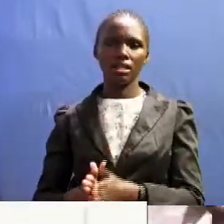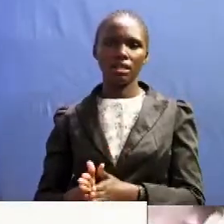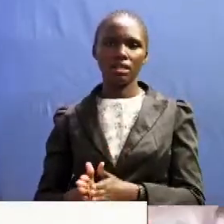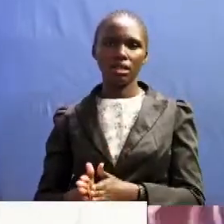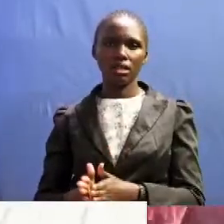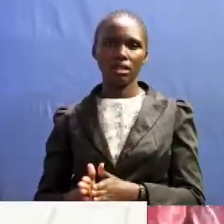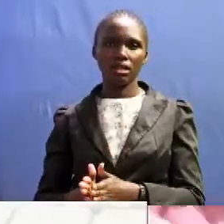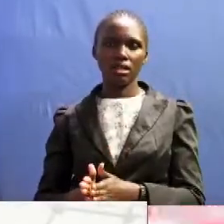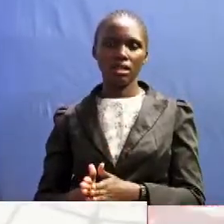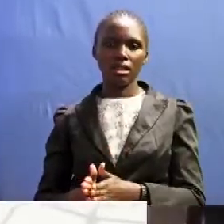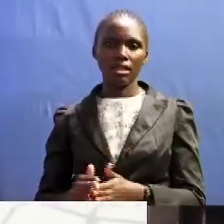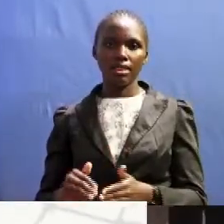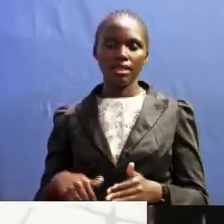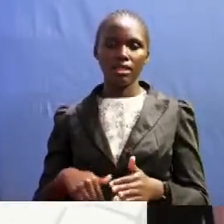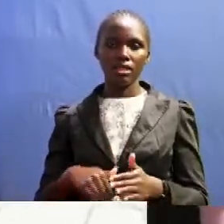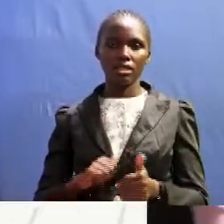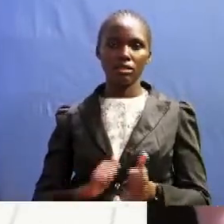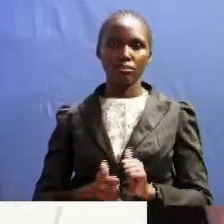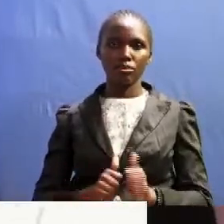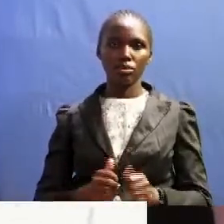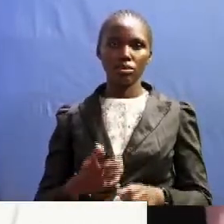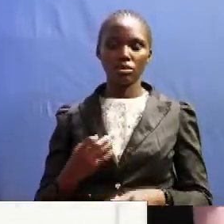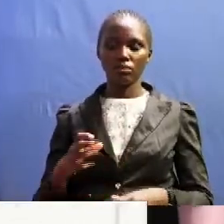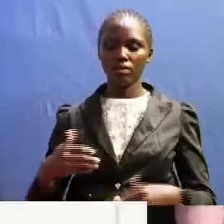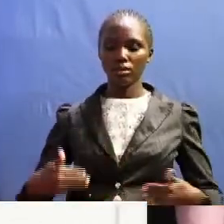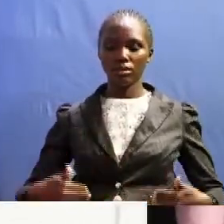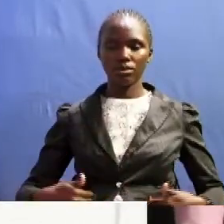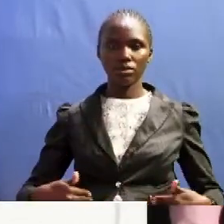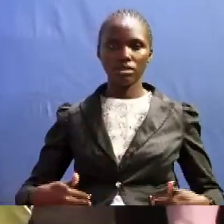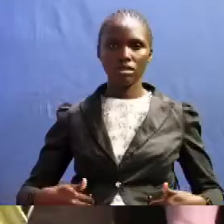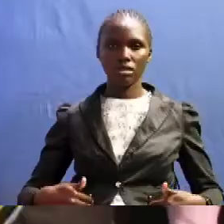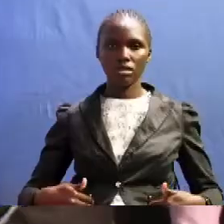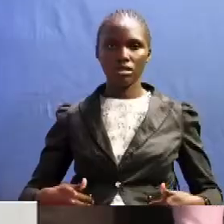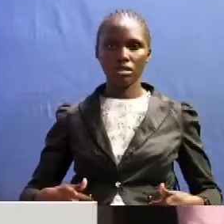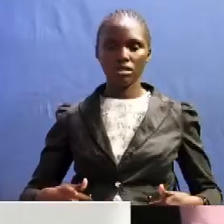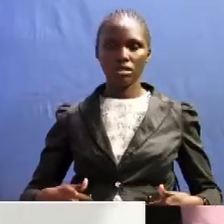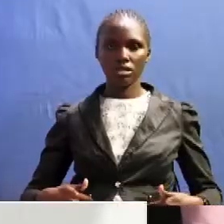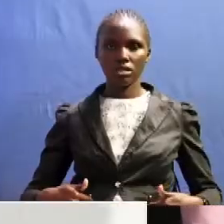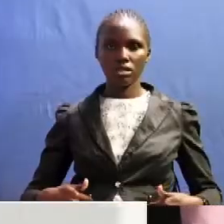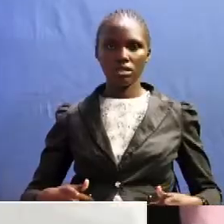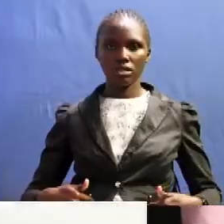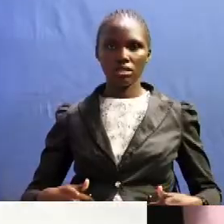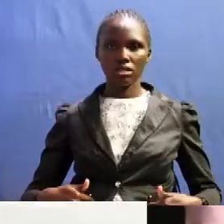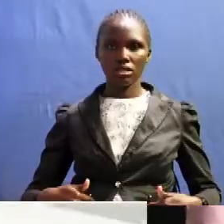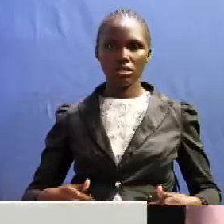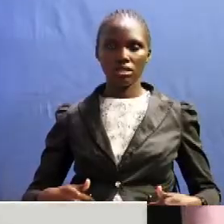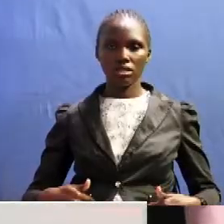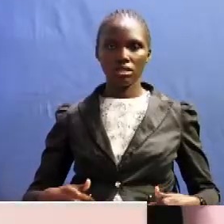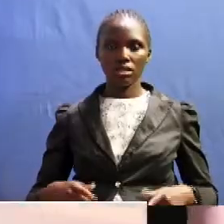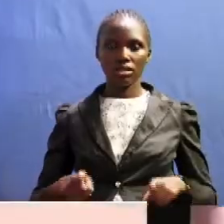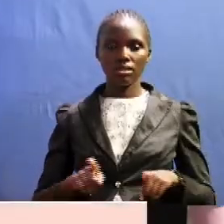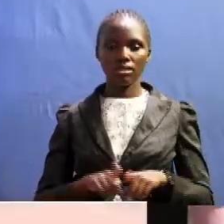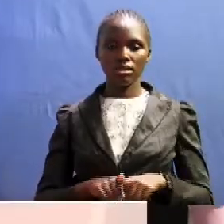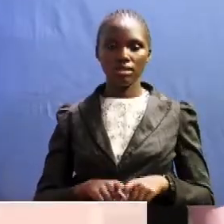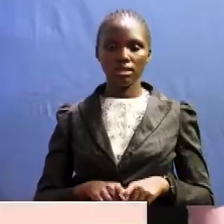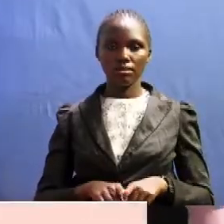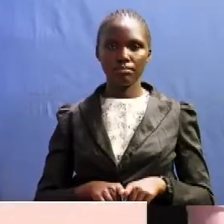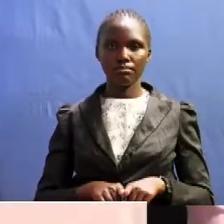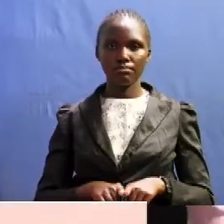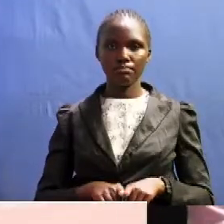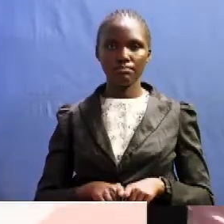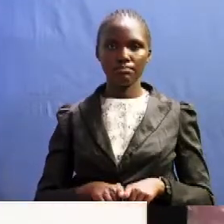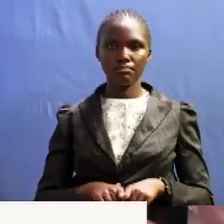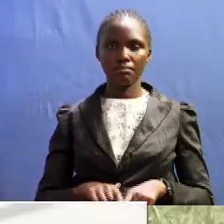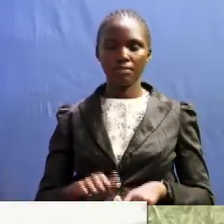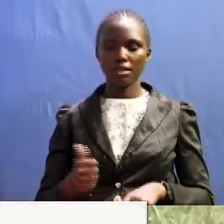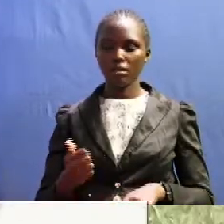napanga michuano ya vijana, mnasikia? Napanga michuano ya vijana na ninapanga michuano pia ya